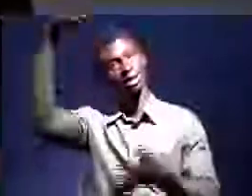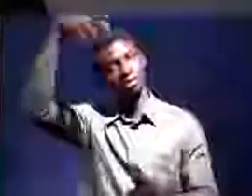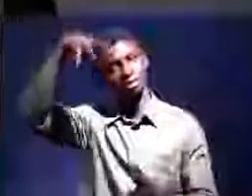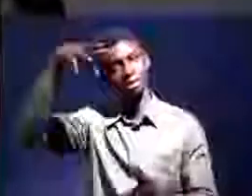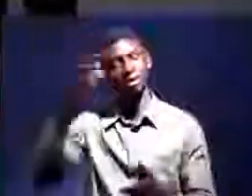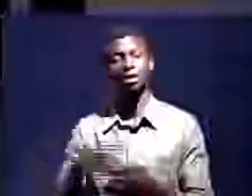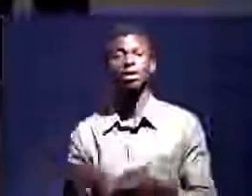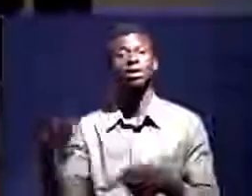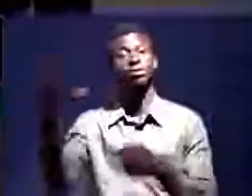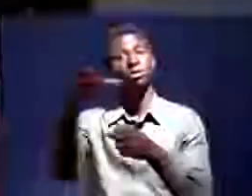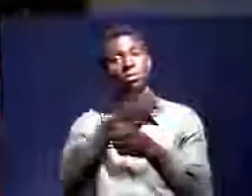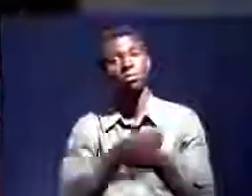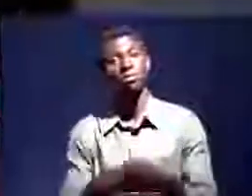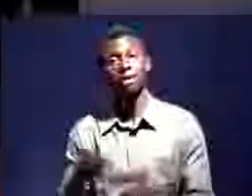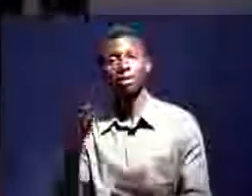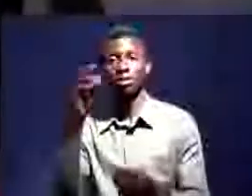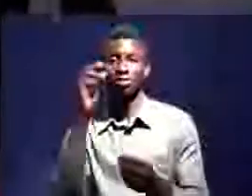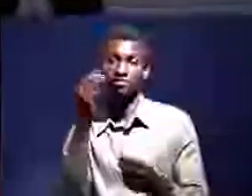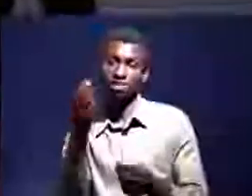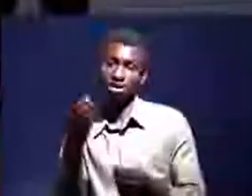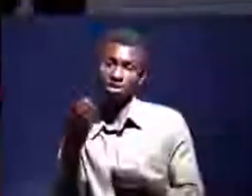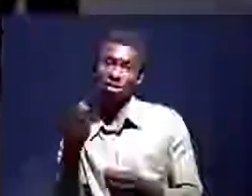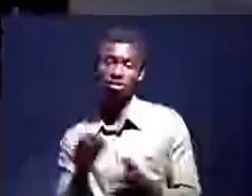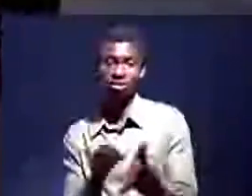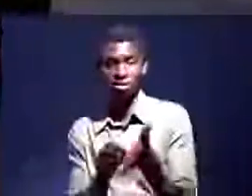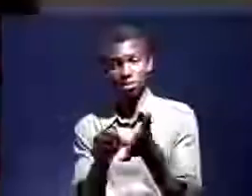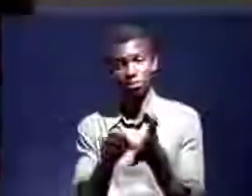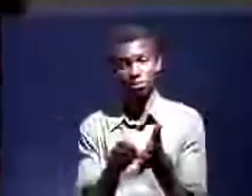One student looked and looked,